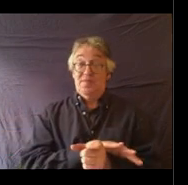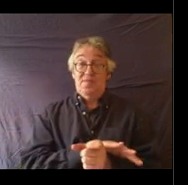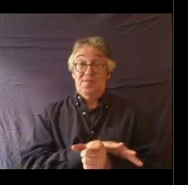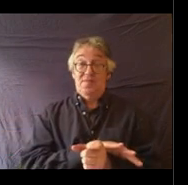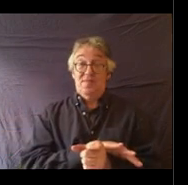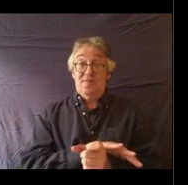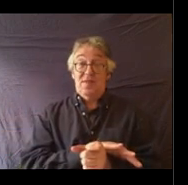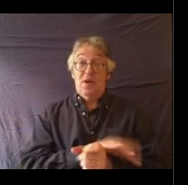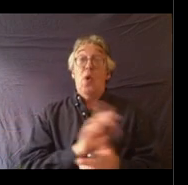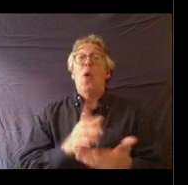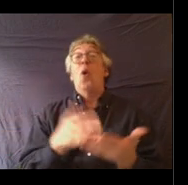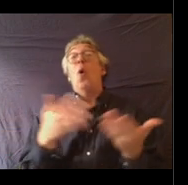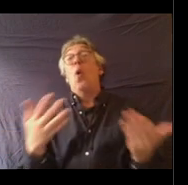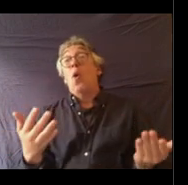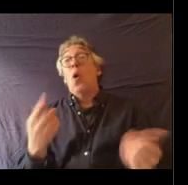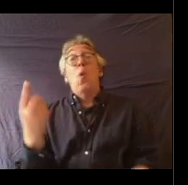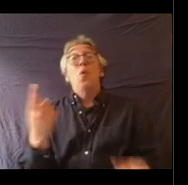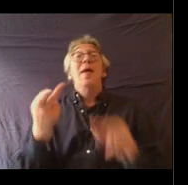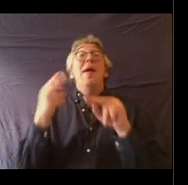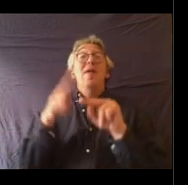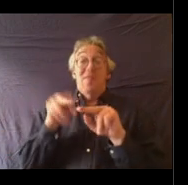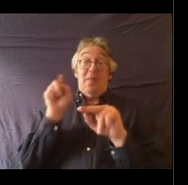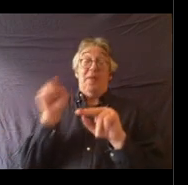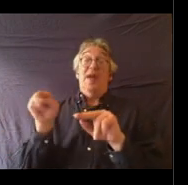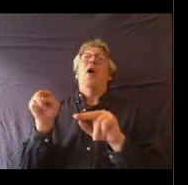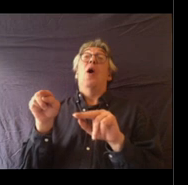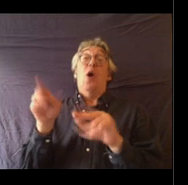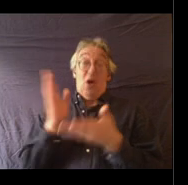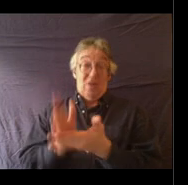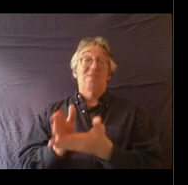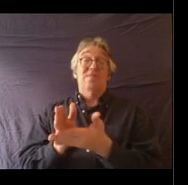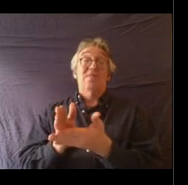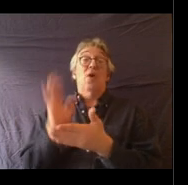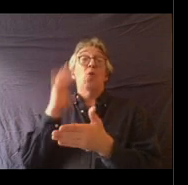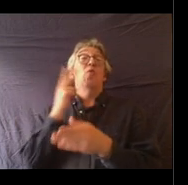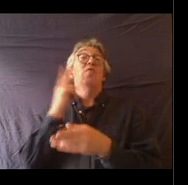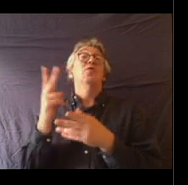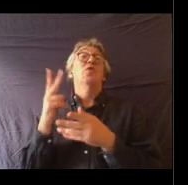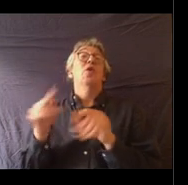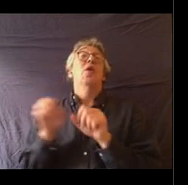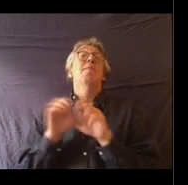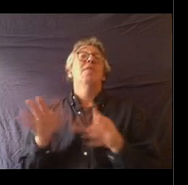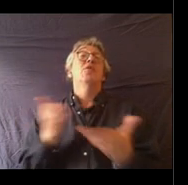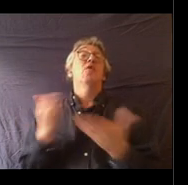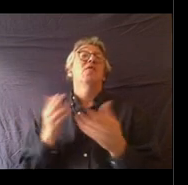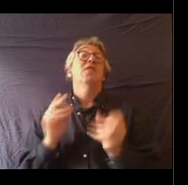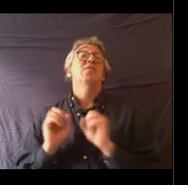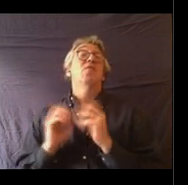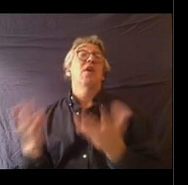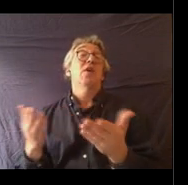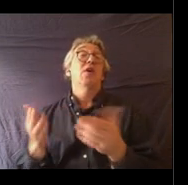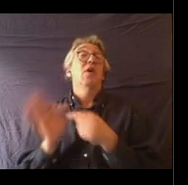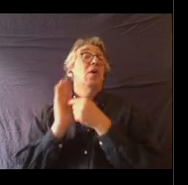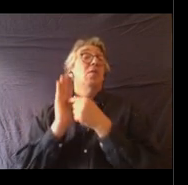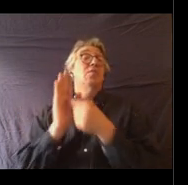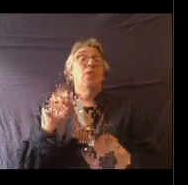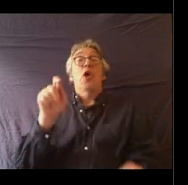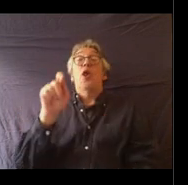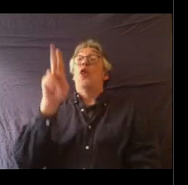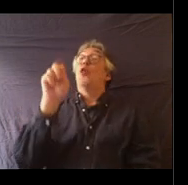considered an audiovisual media service provider. So imagine that The Guardian, the newspaper The Guardian suddenly